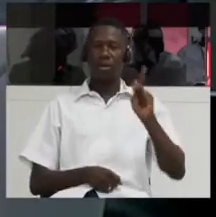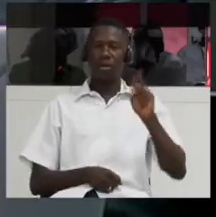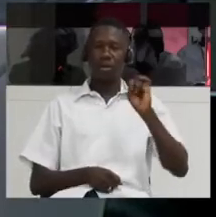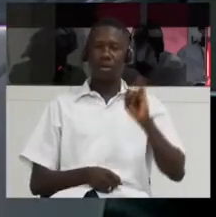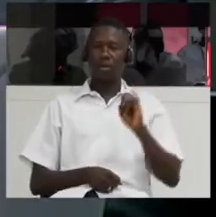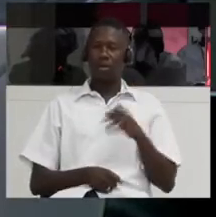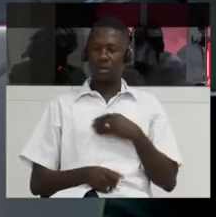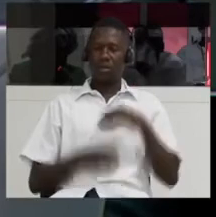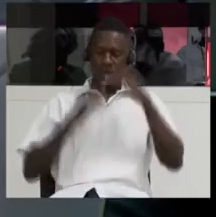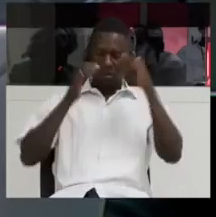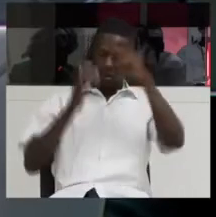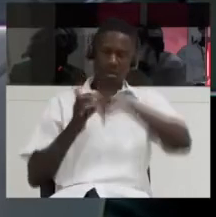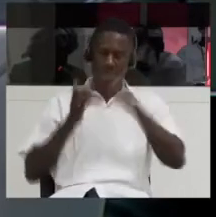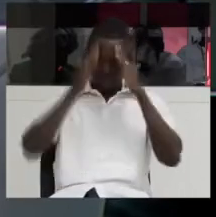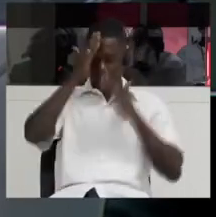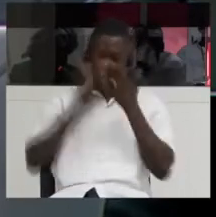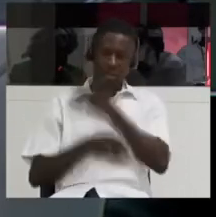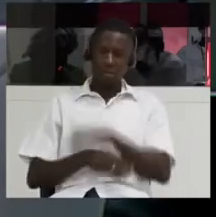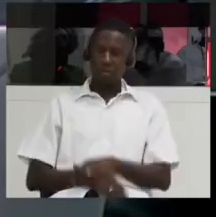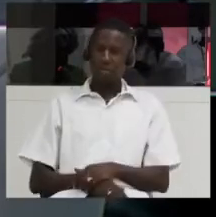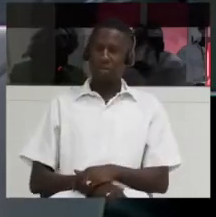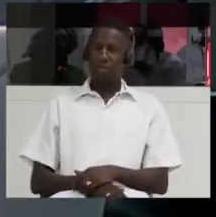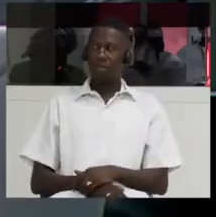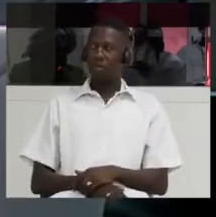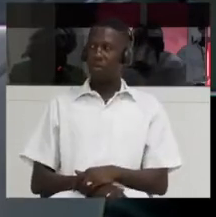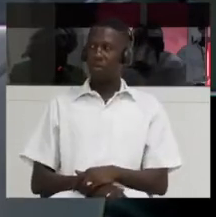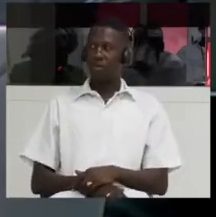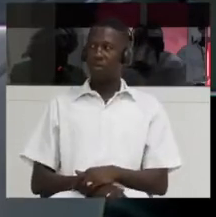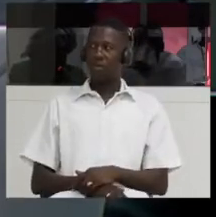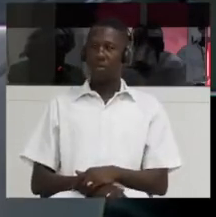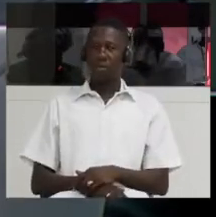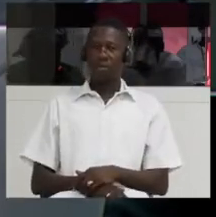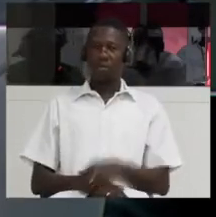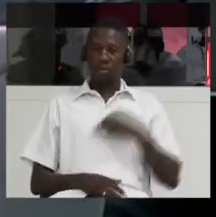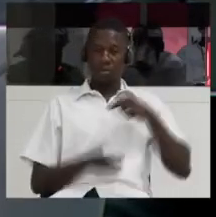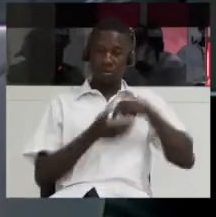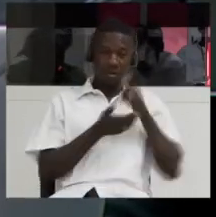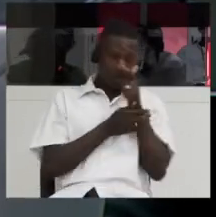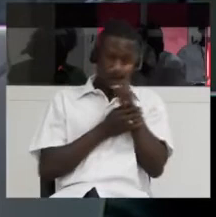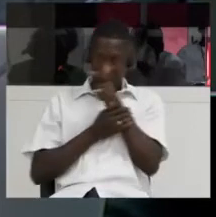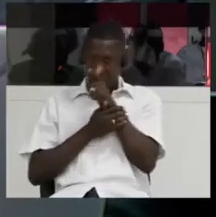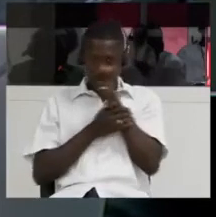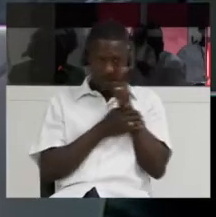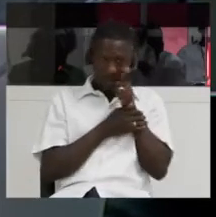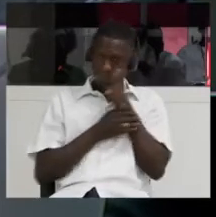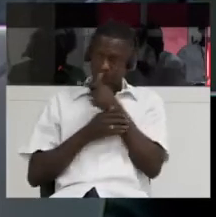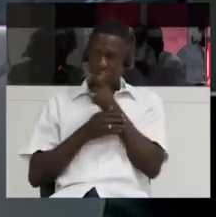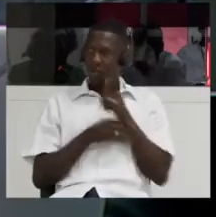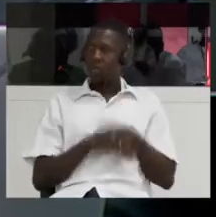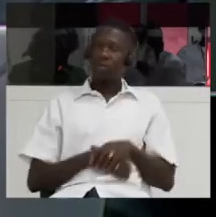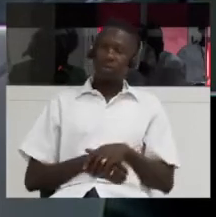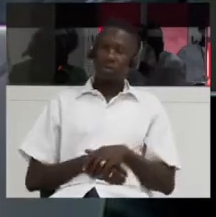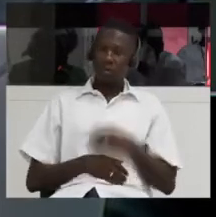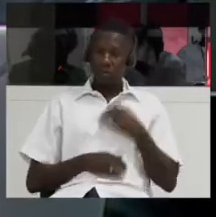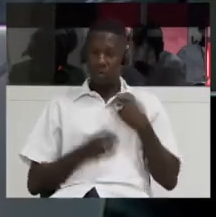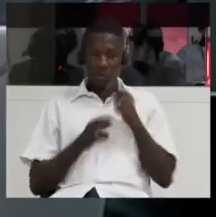surveillance. Reconnaissance mission to the barracks. That is to go and check what is happening in the barracks and come